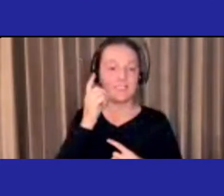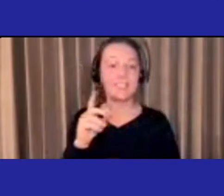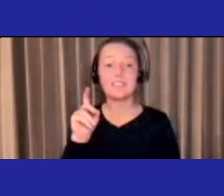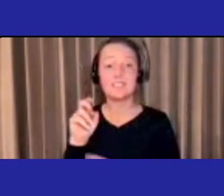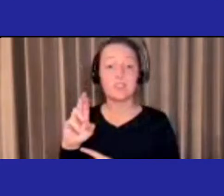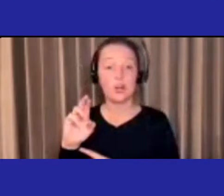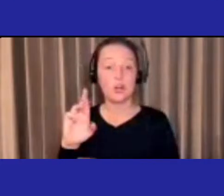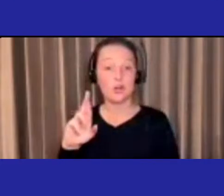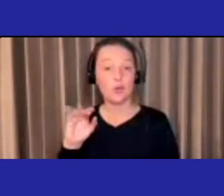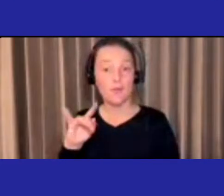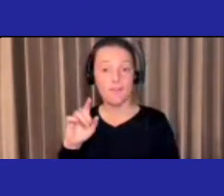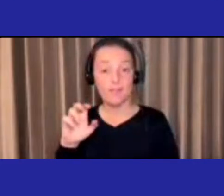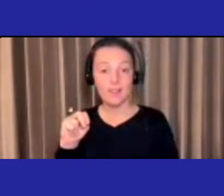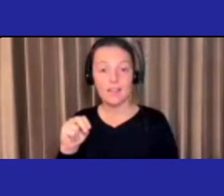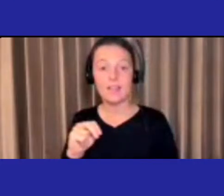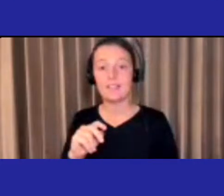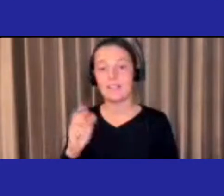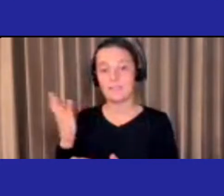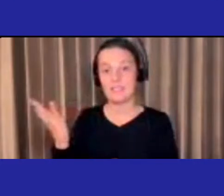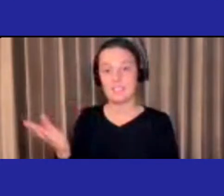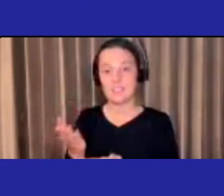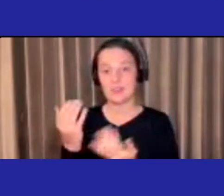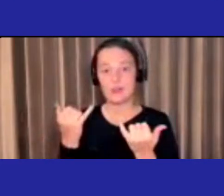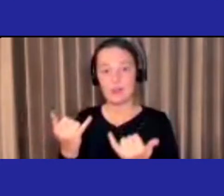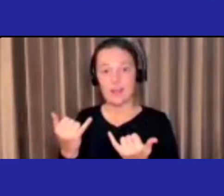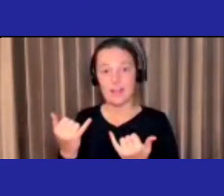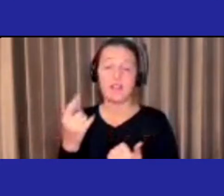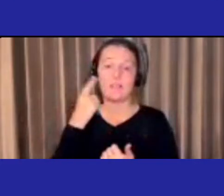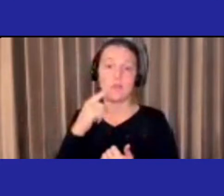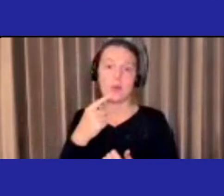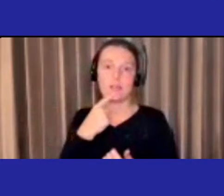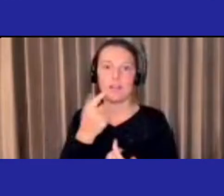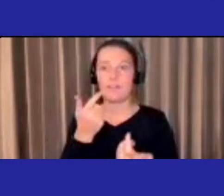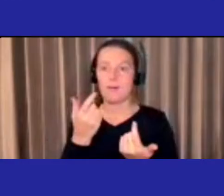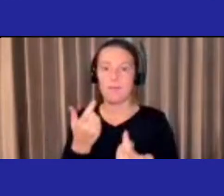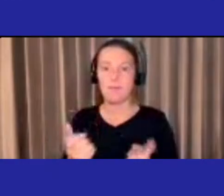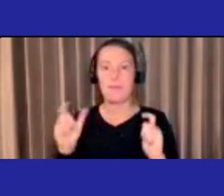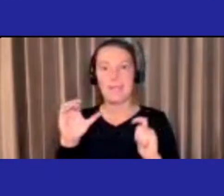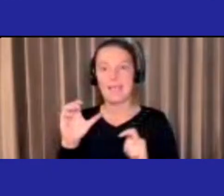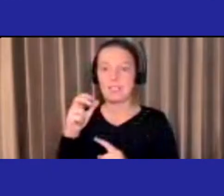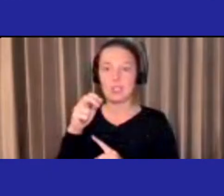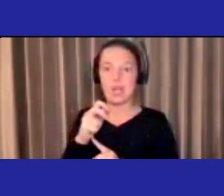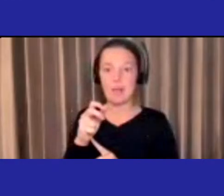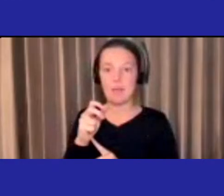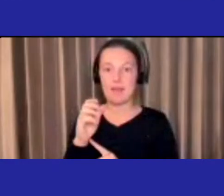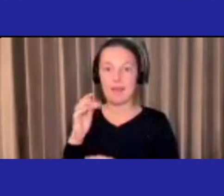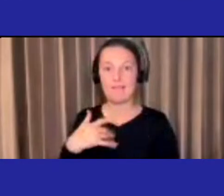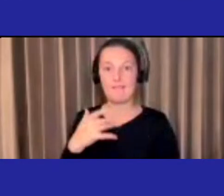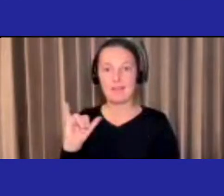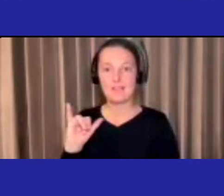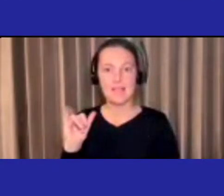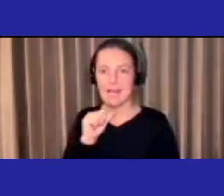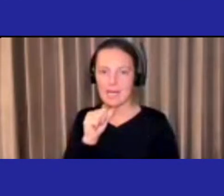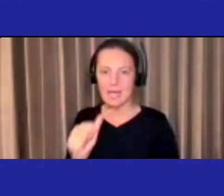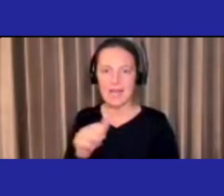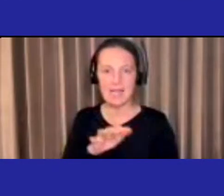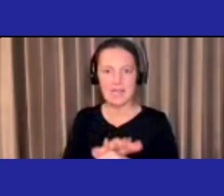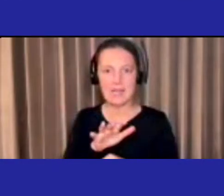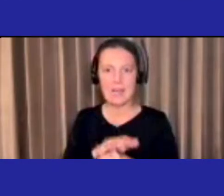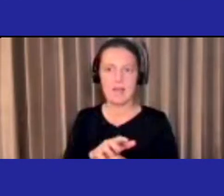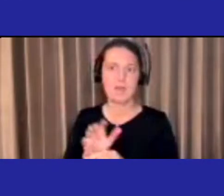I don't to say a big champion seems like an understatement because he has